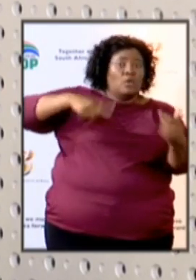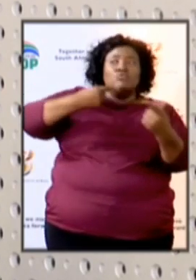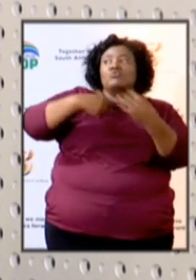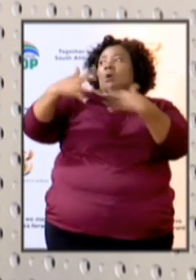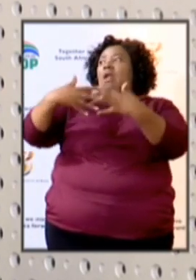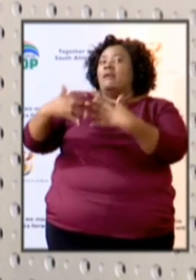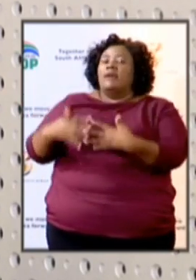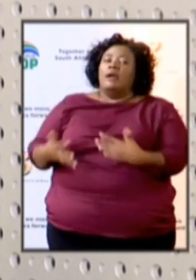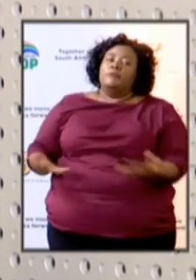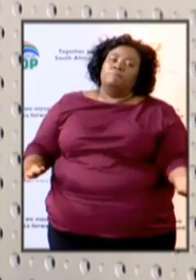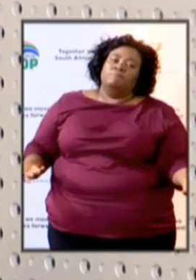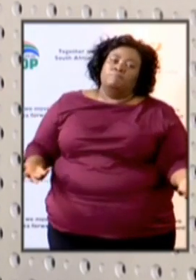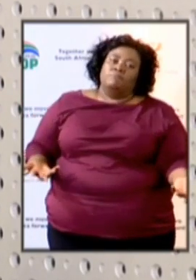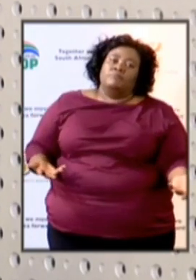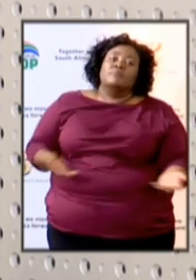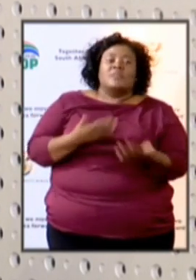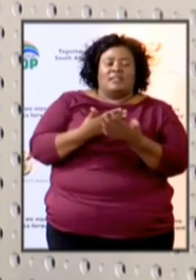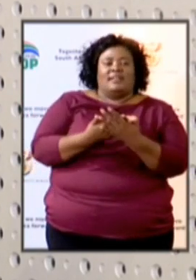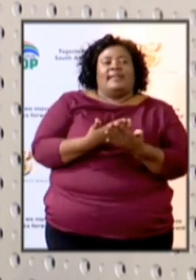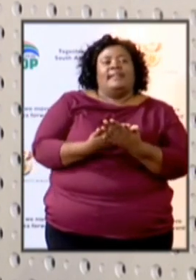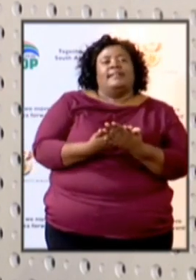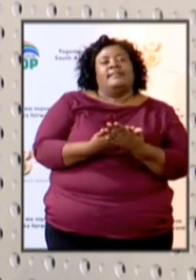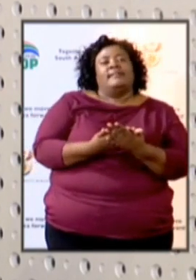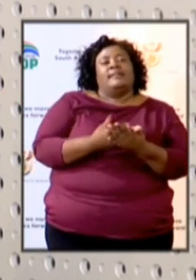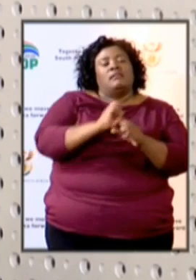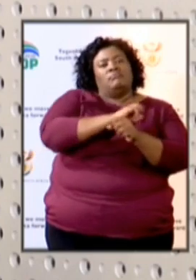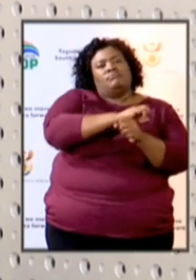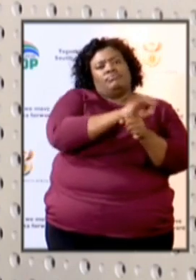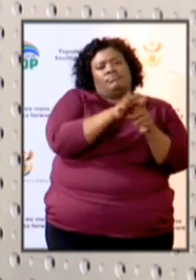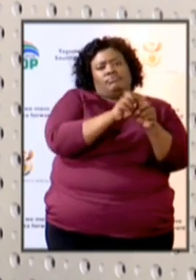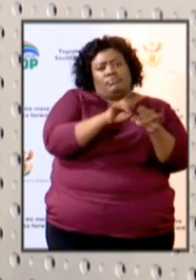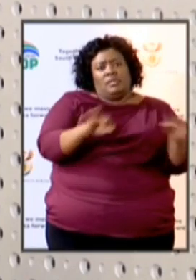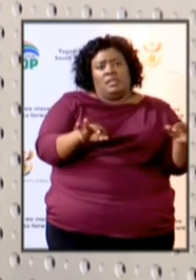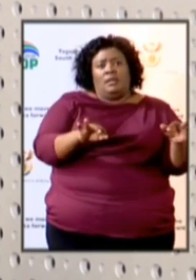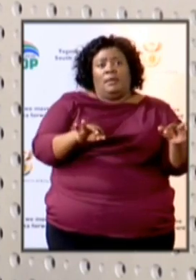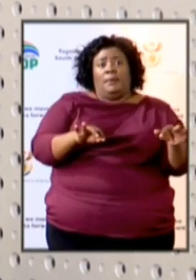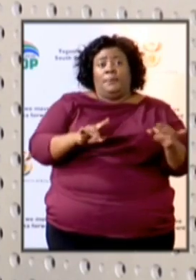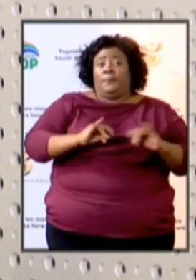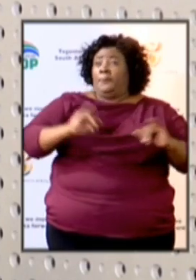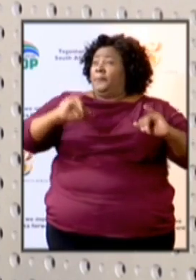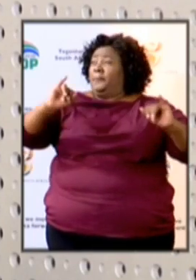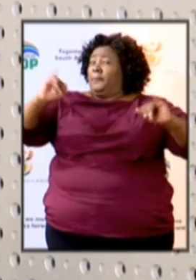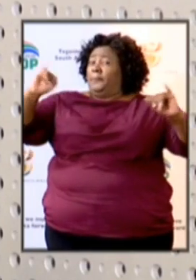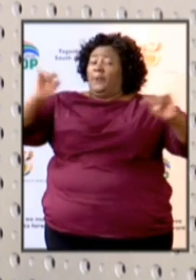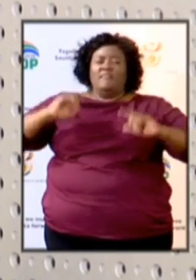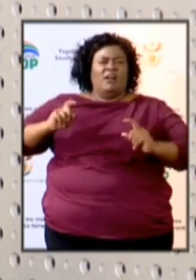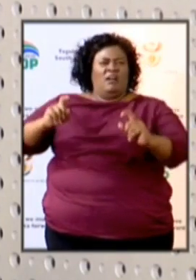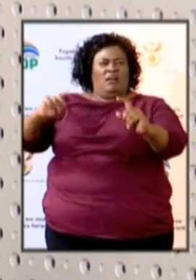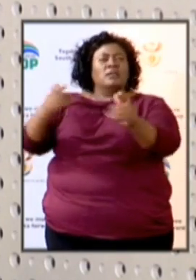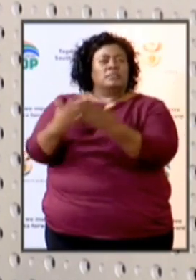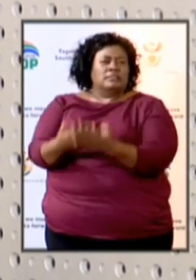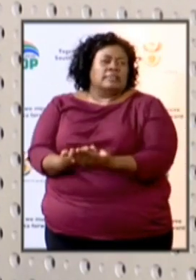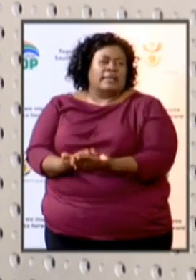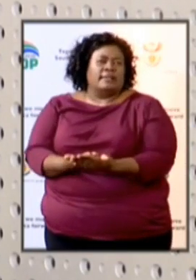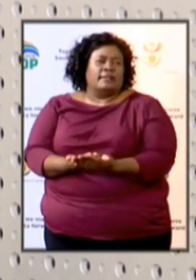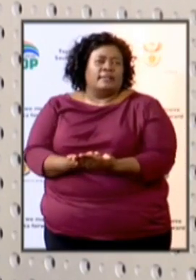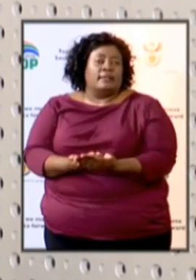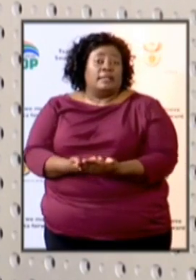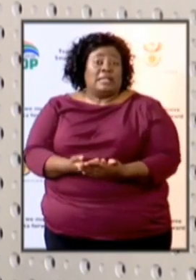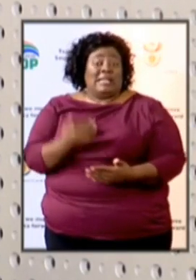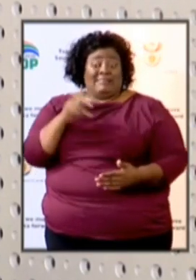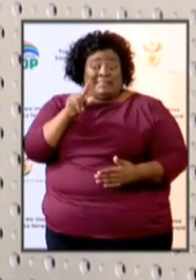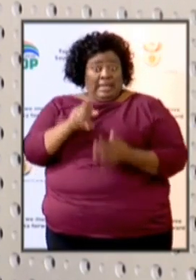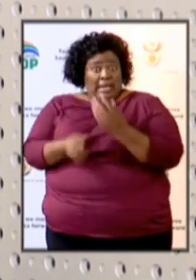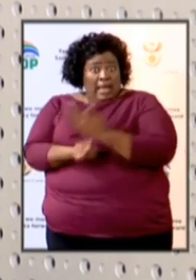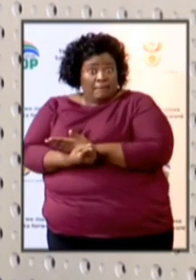noma kanjani kungenzeka lesifo sibone inumber sezidlondlobala ngokusheshsha uma zidlondlobala